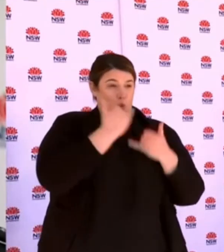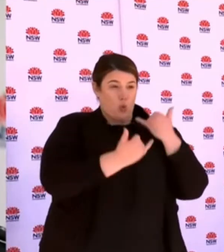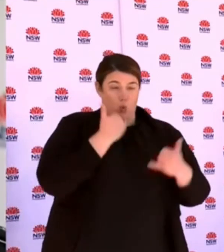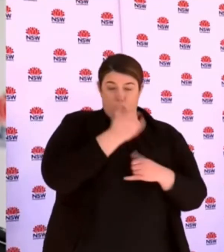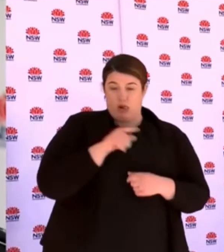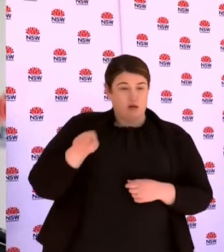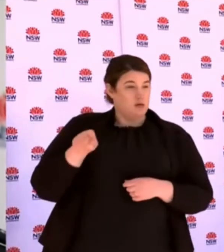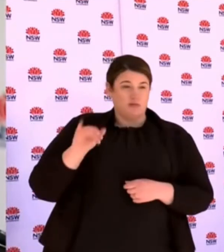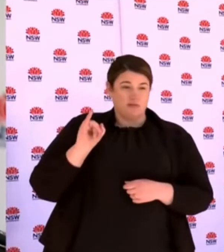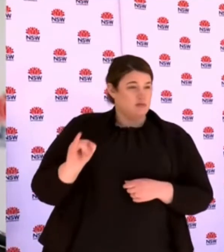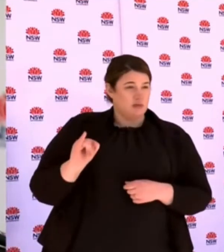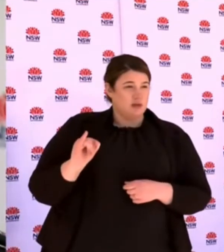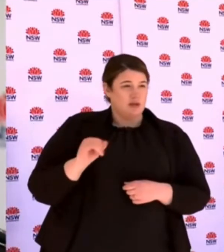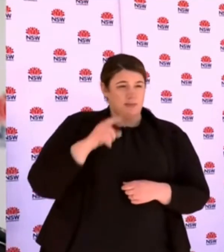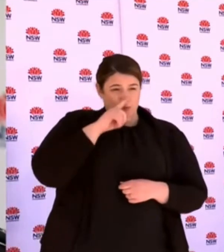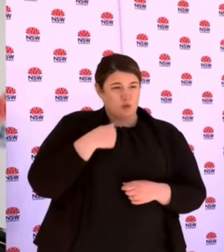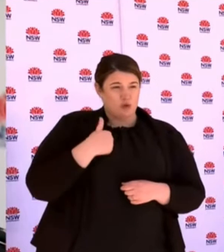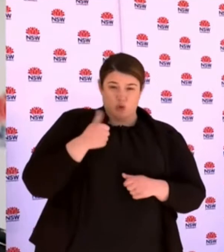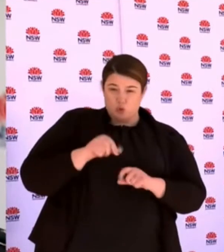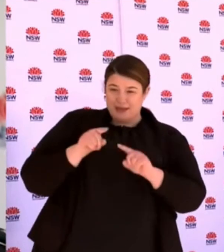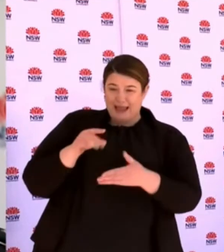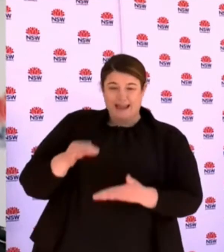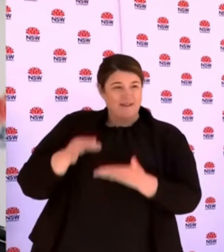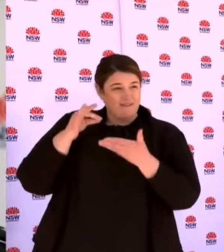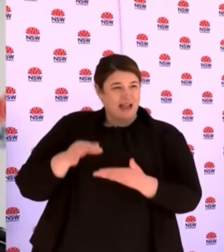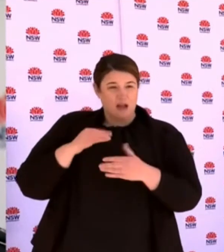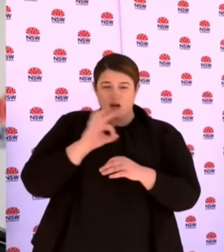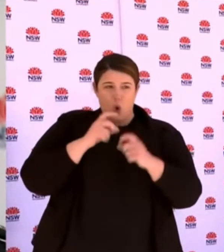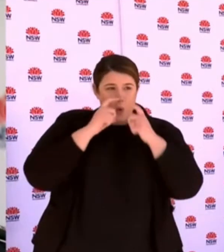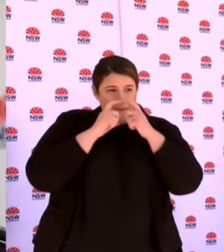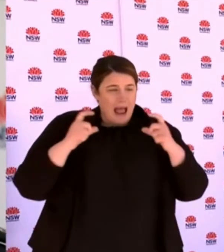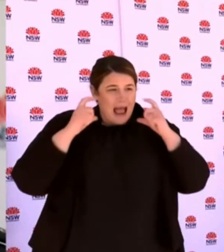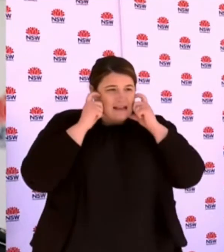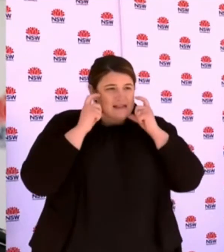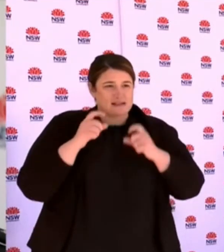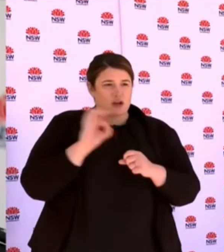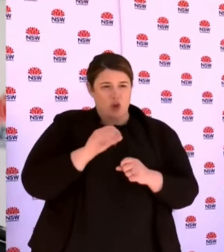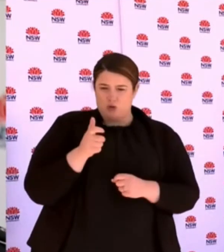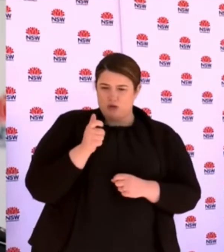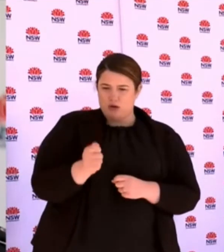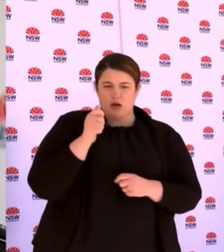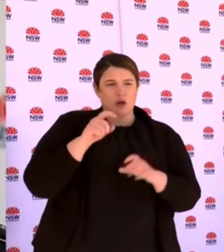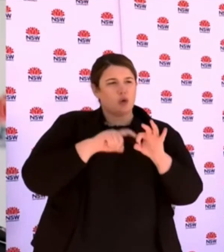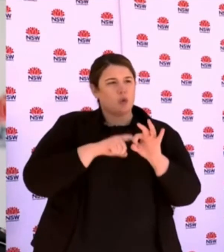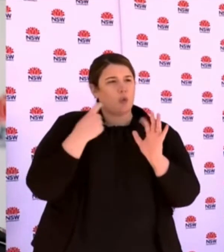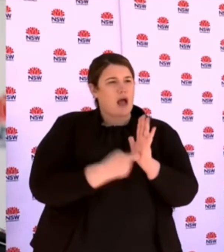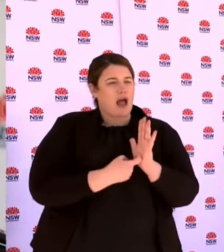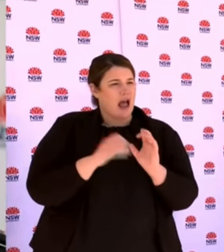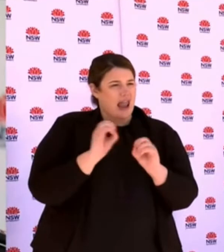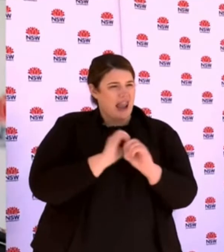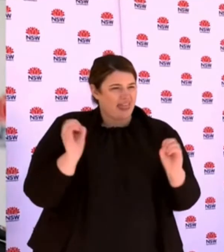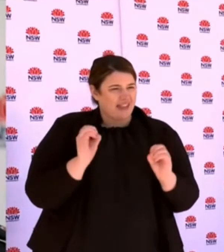from people in that area, and I guess people who want to use that cafe, about non-mask wearing and no QR